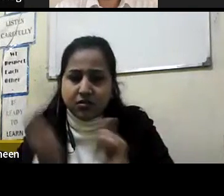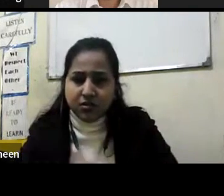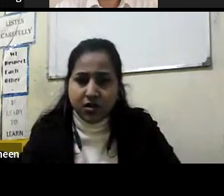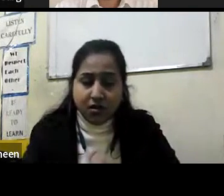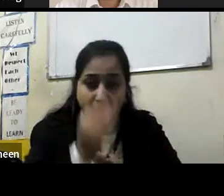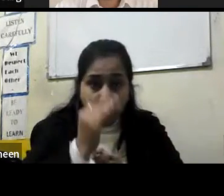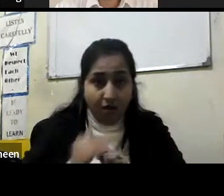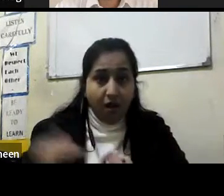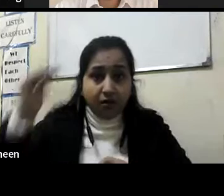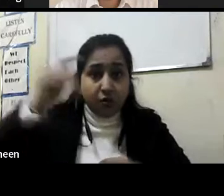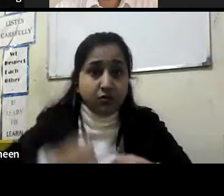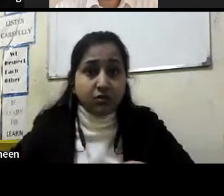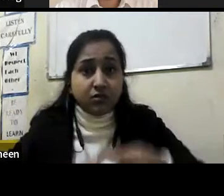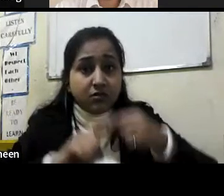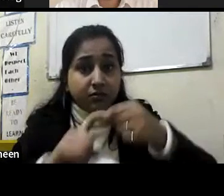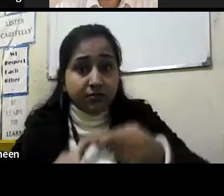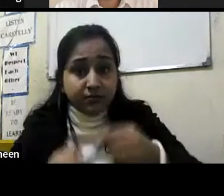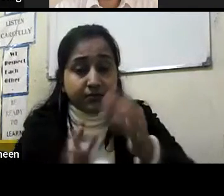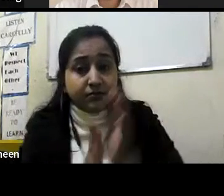quality hospitality?